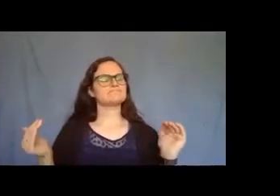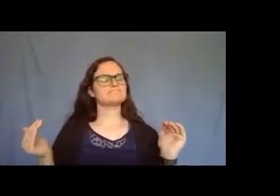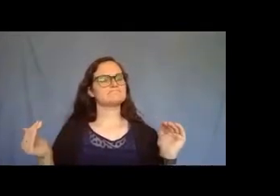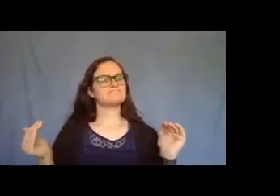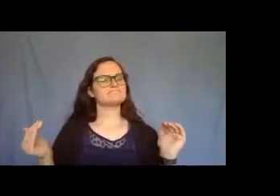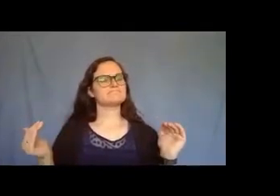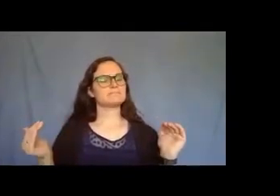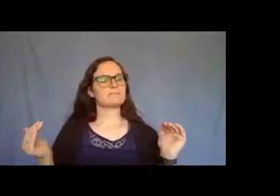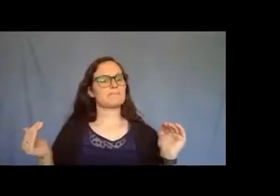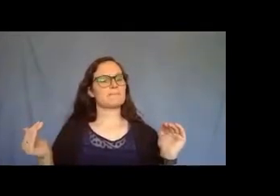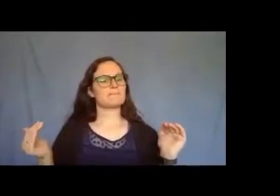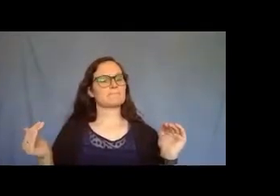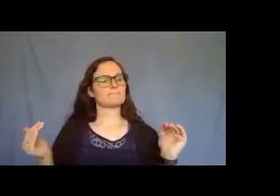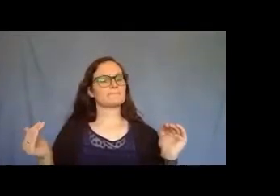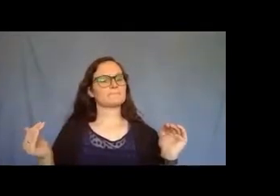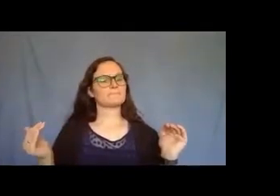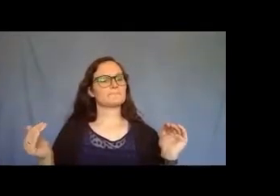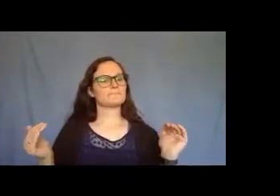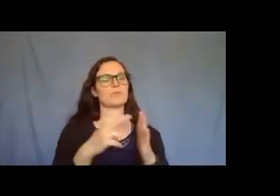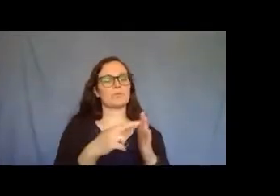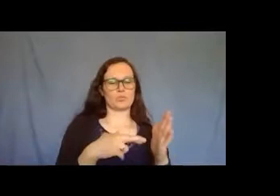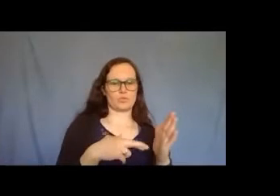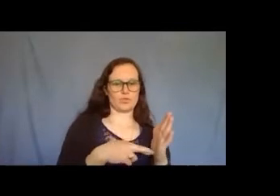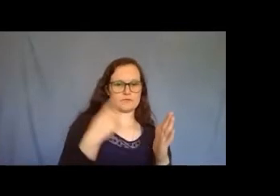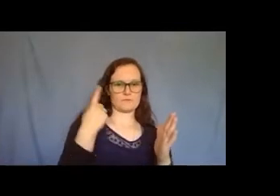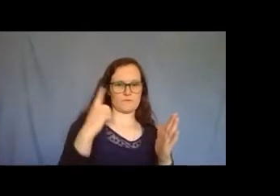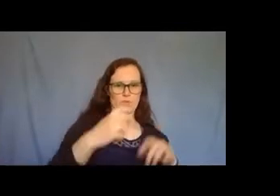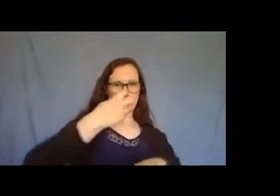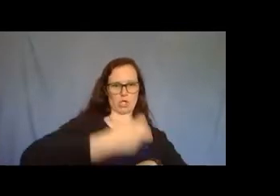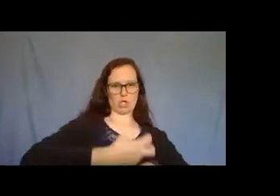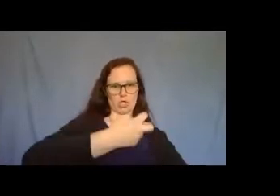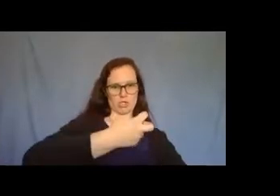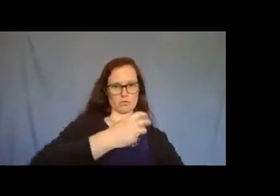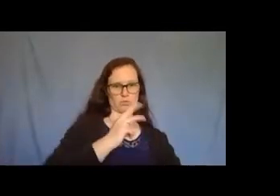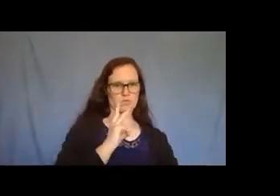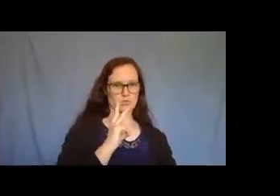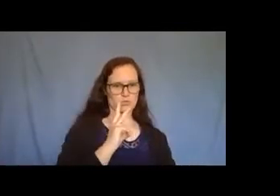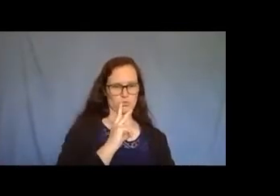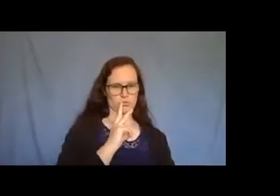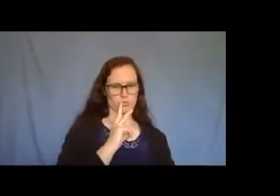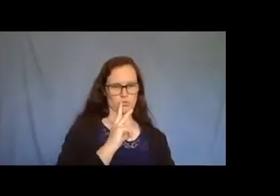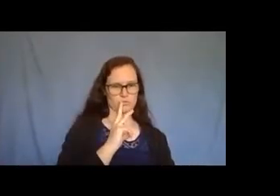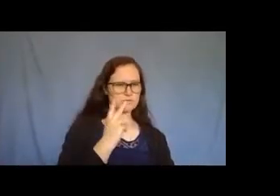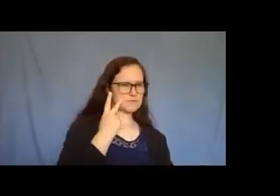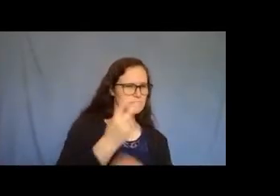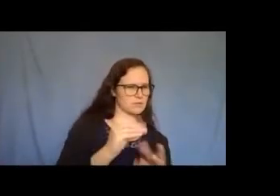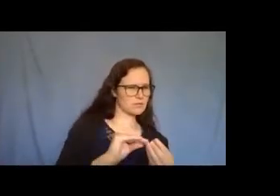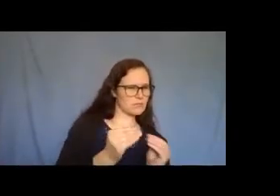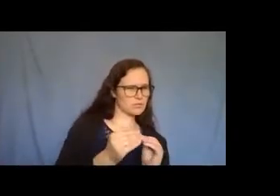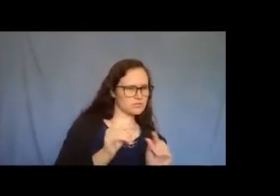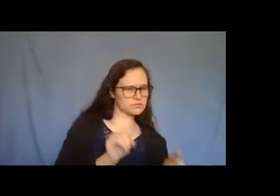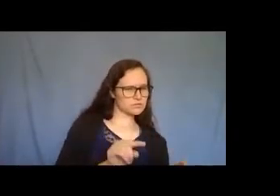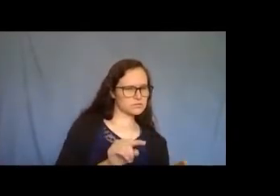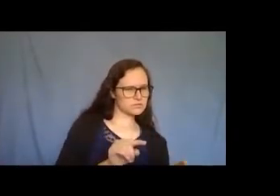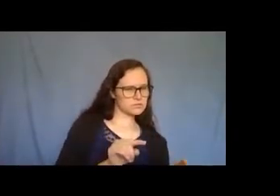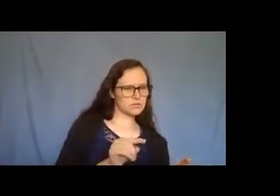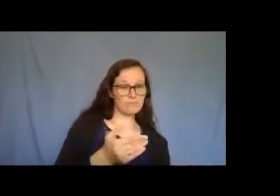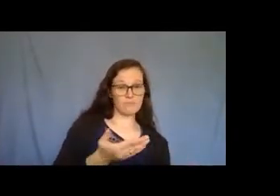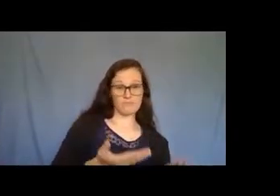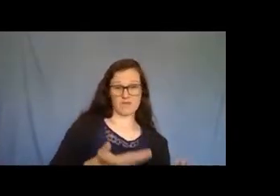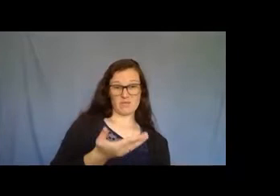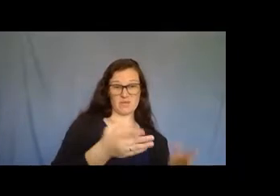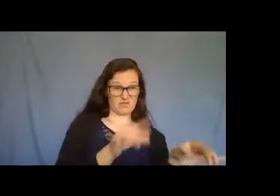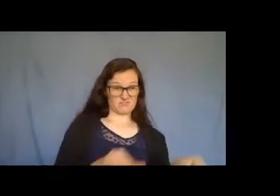criteria at that instantaneous hardness. So it helps you look at values that would otherwise be the